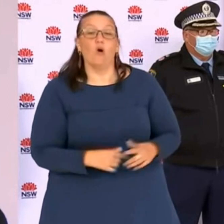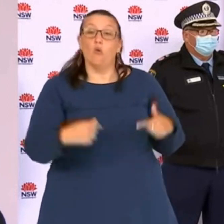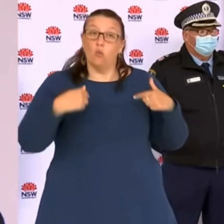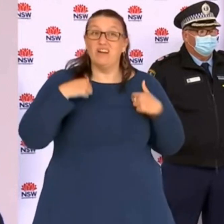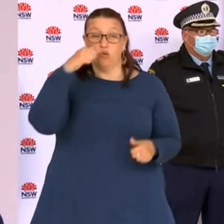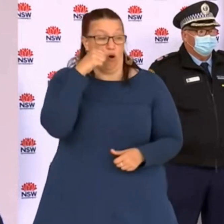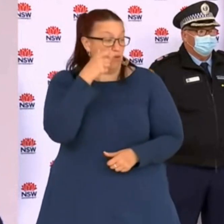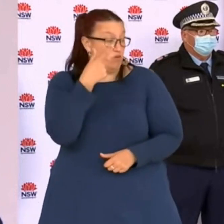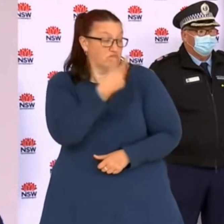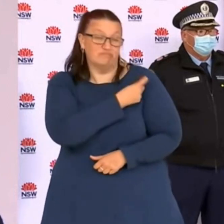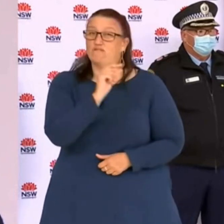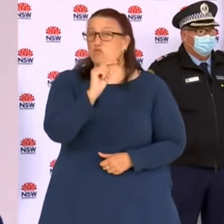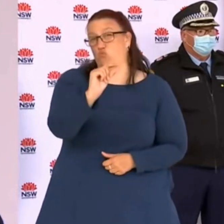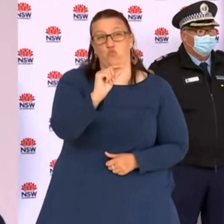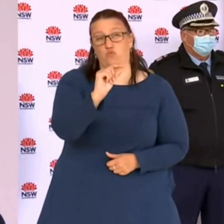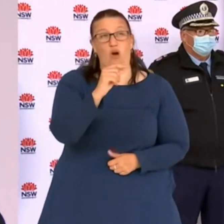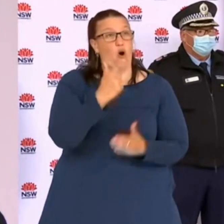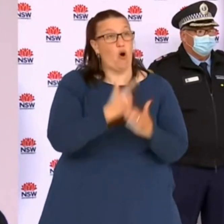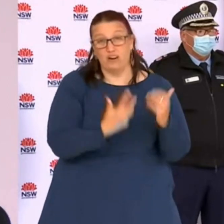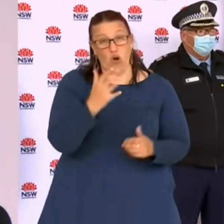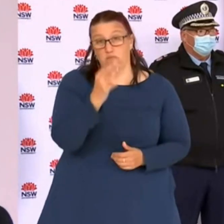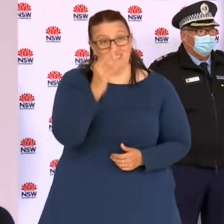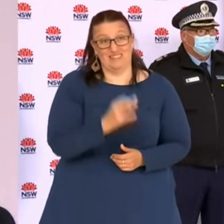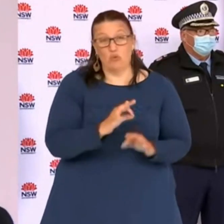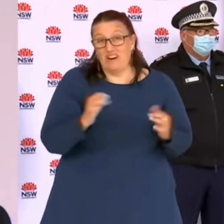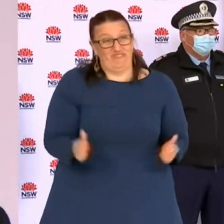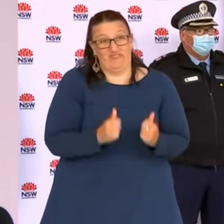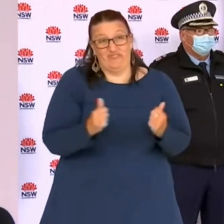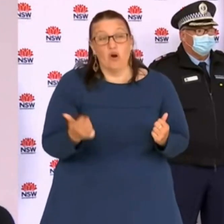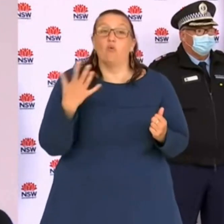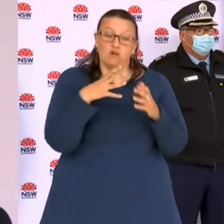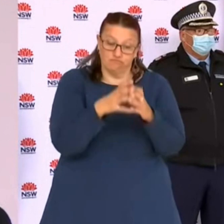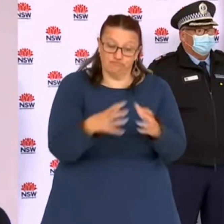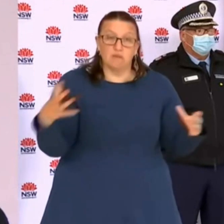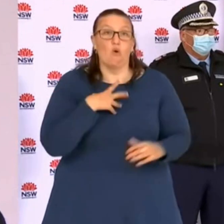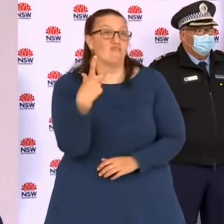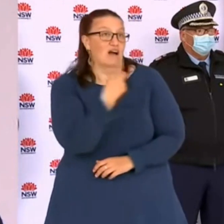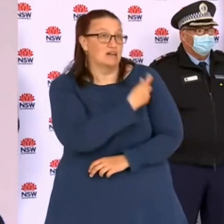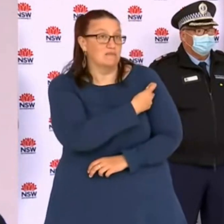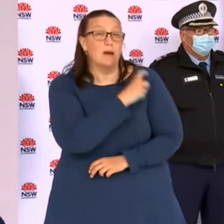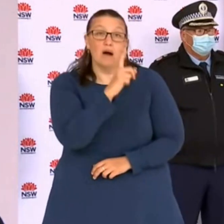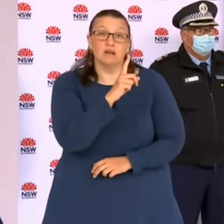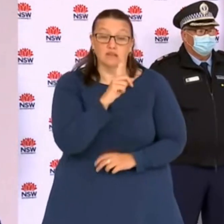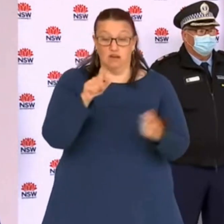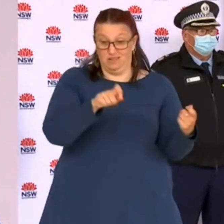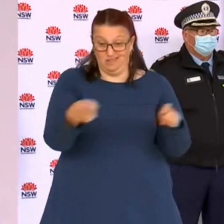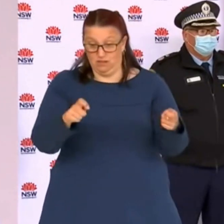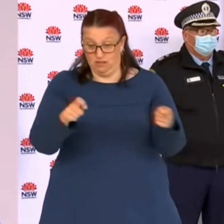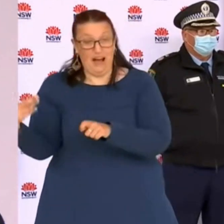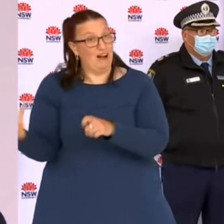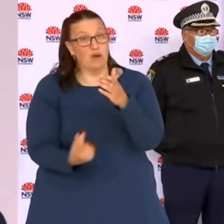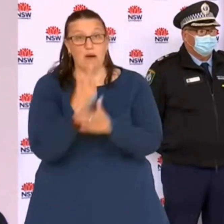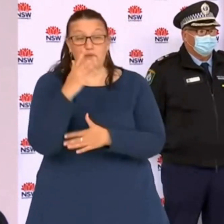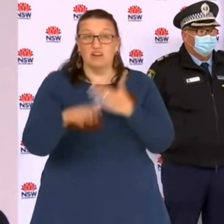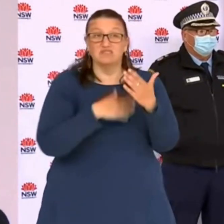majority of our population is vaccinated. And on that point, I want to stress that some weeks ago I said our aim was to have 10 million